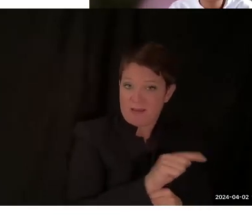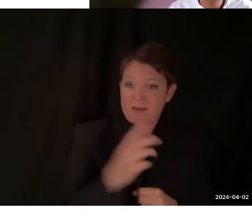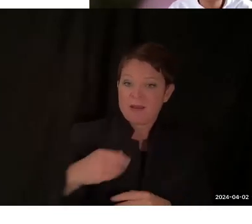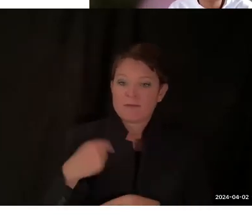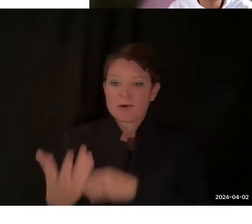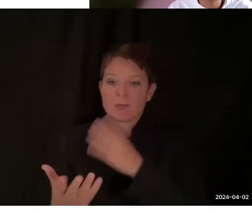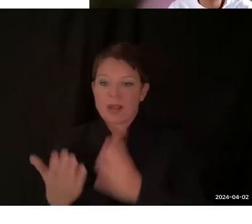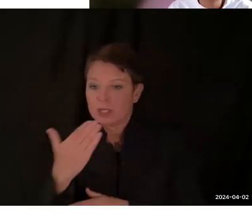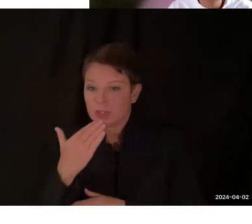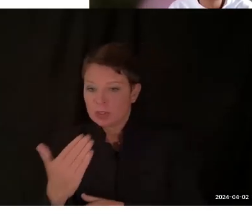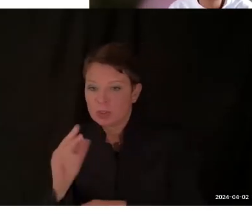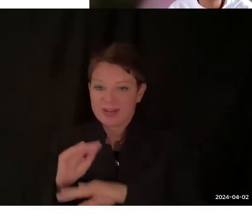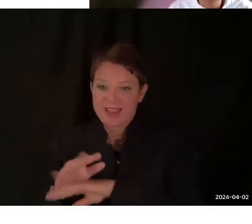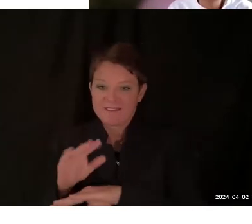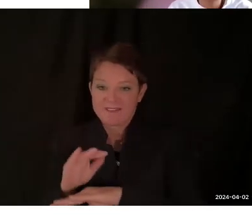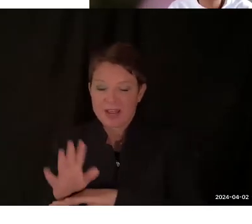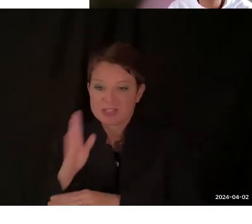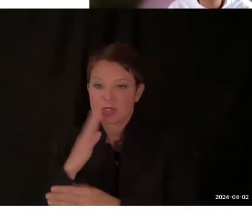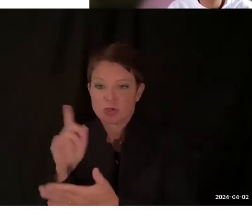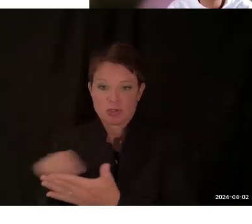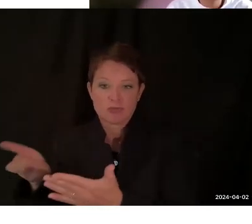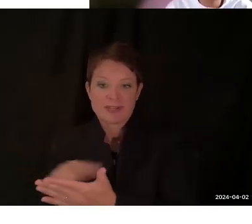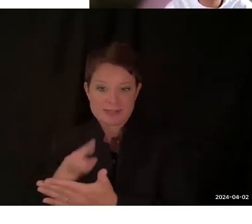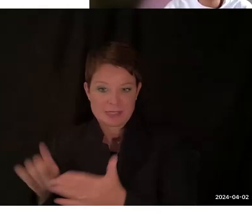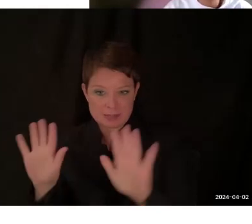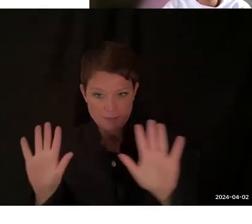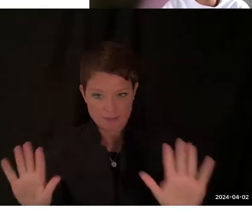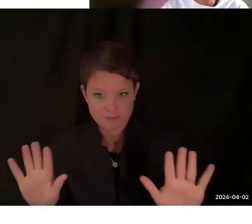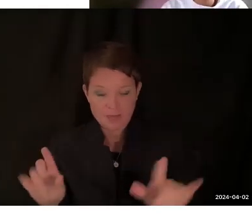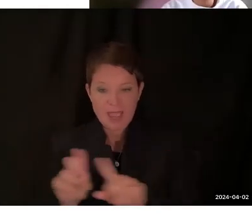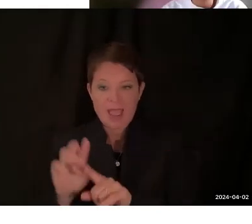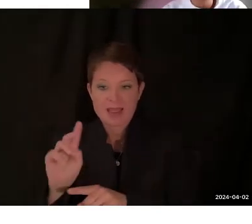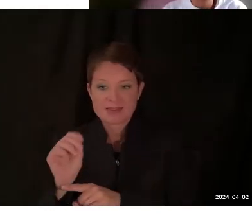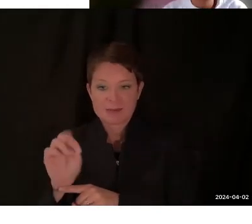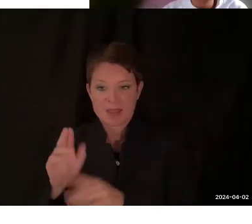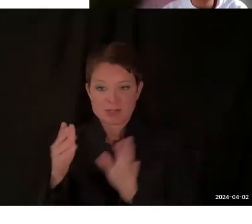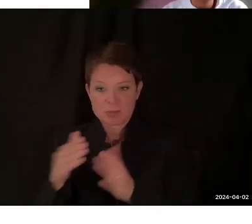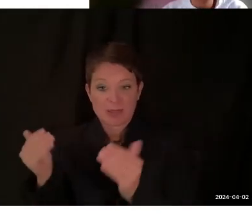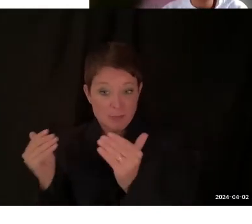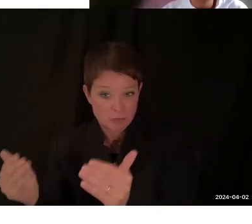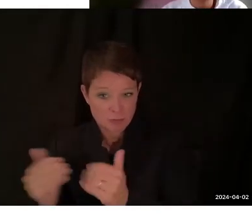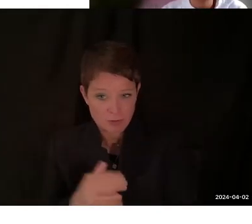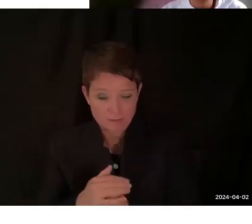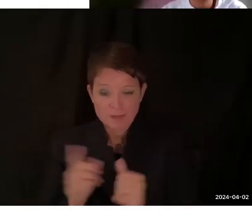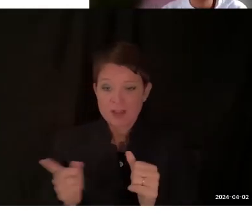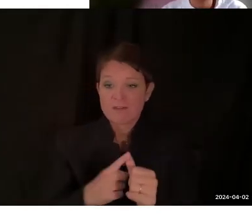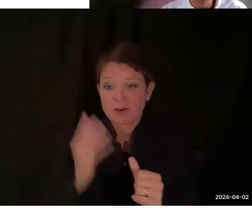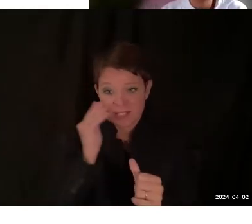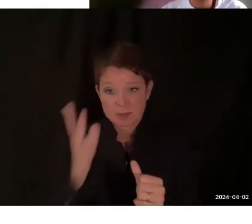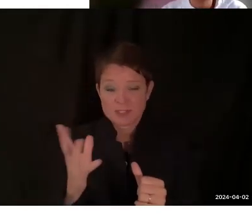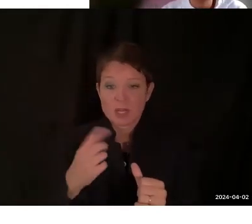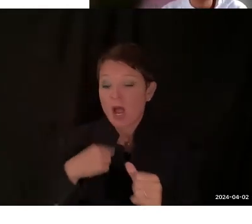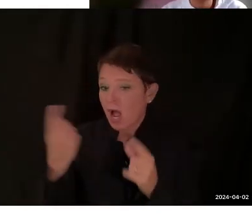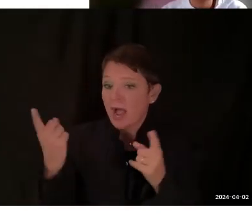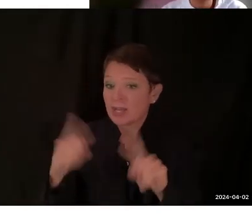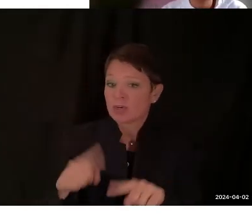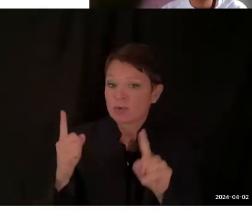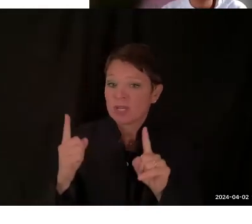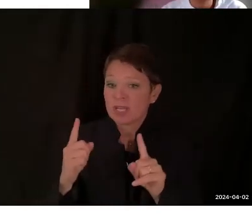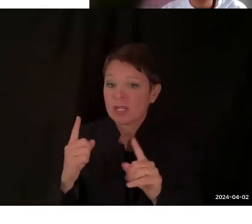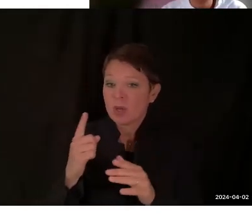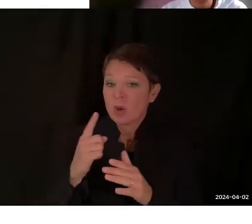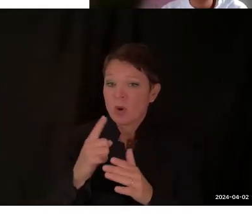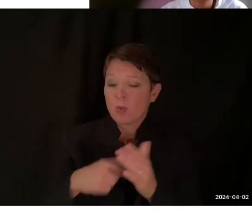good advice and good criticism as this master plan moves forward. So the first thing I'll say is I agree with what just was